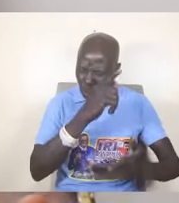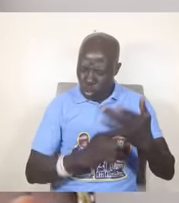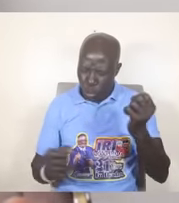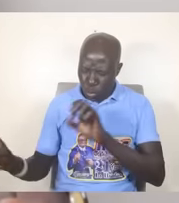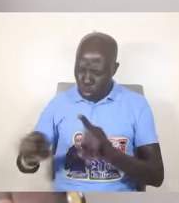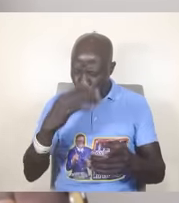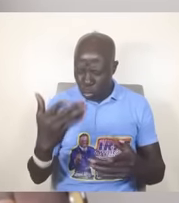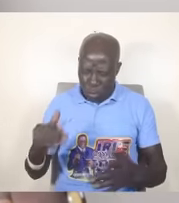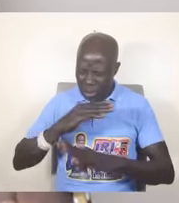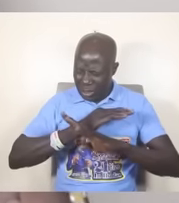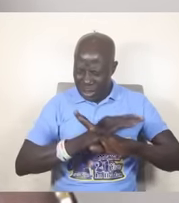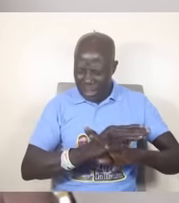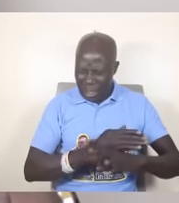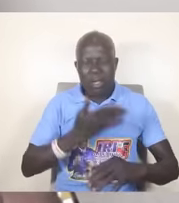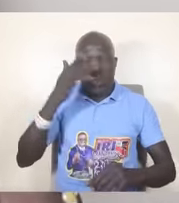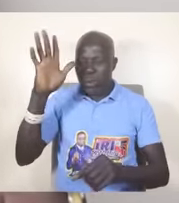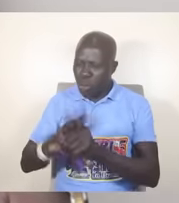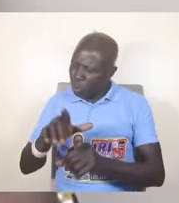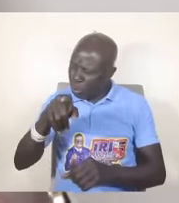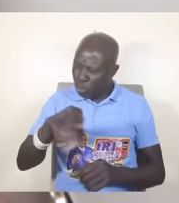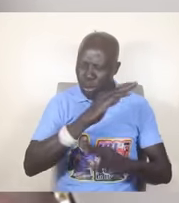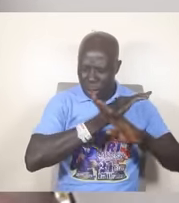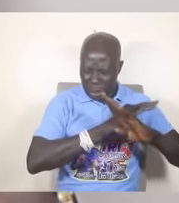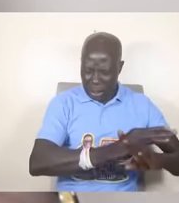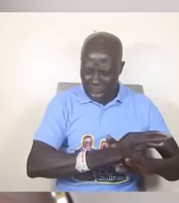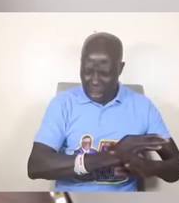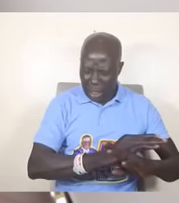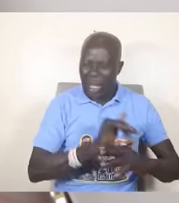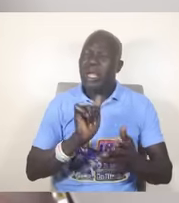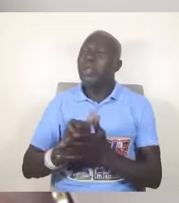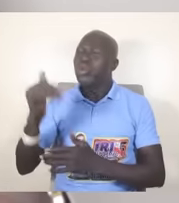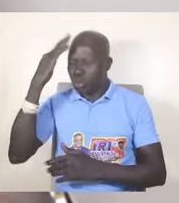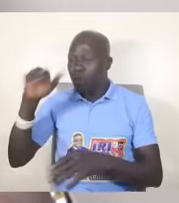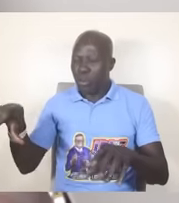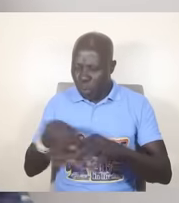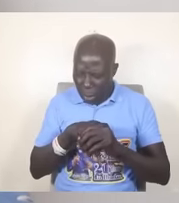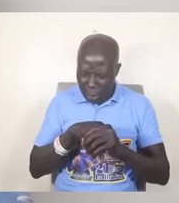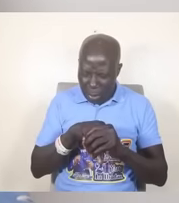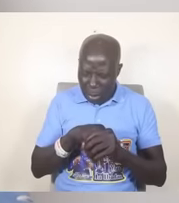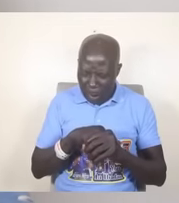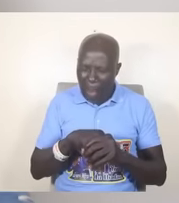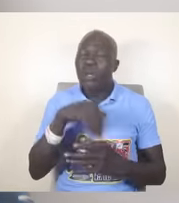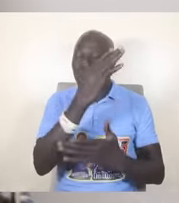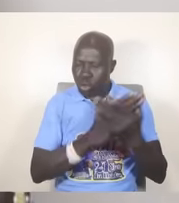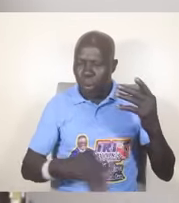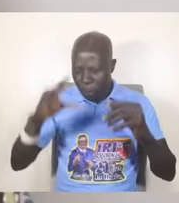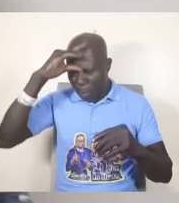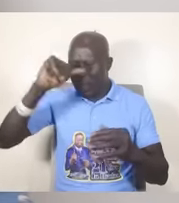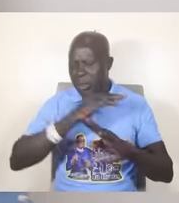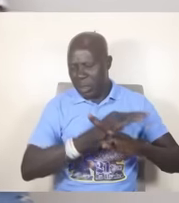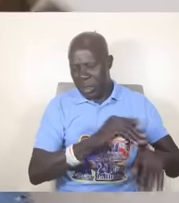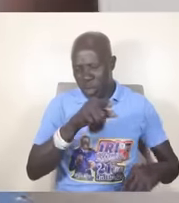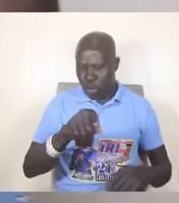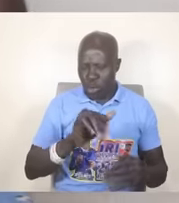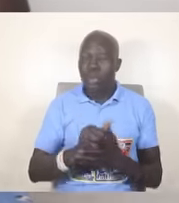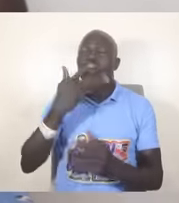delay na. Something da duro ni. What promise a delay na? They promise you. Oh yeah, for this is gbeyawo. You supposed to have guessed. I want for a delay. The men that will